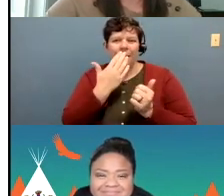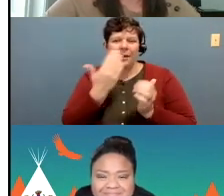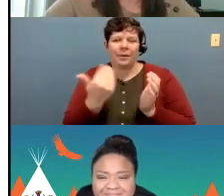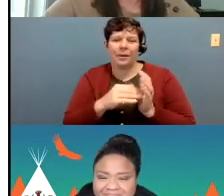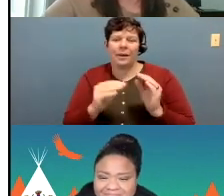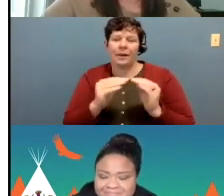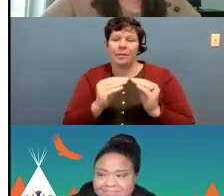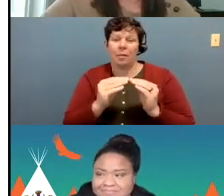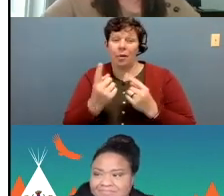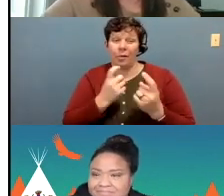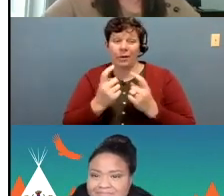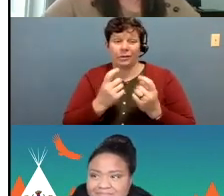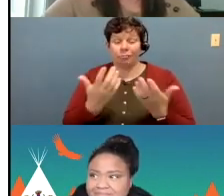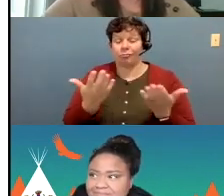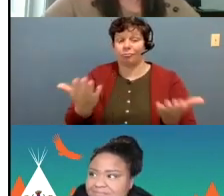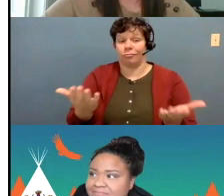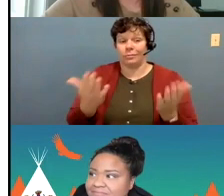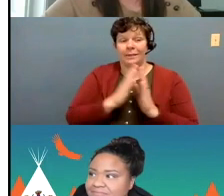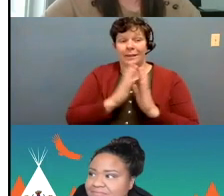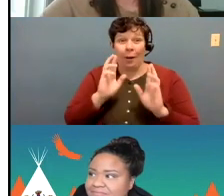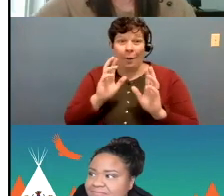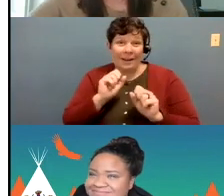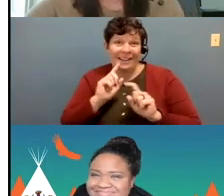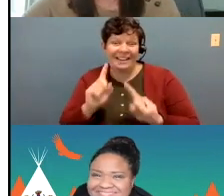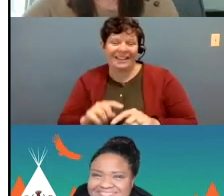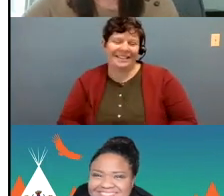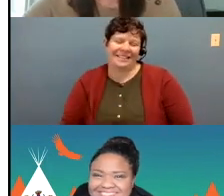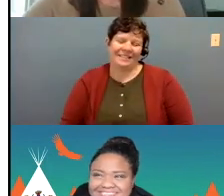questions, I hope I can answer them for you.